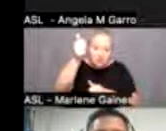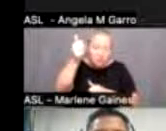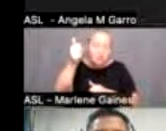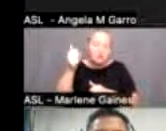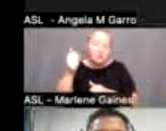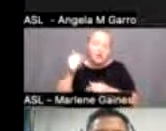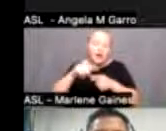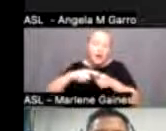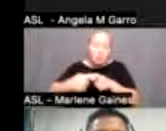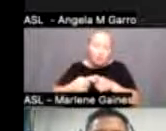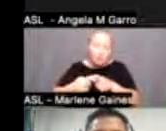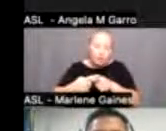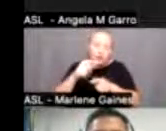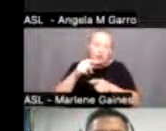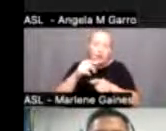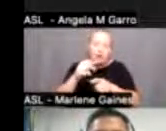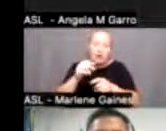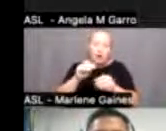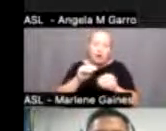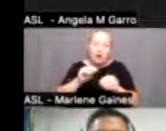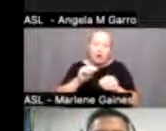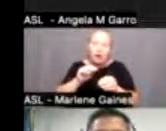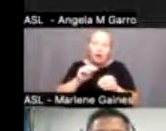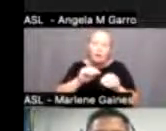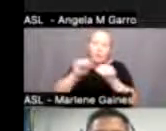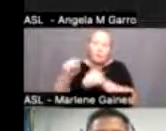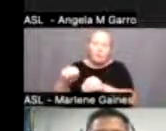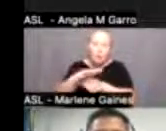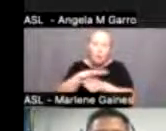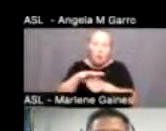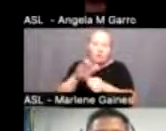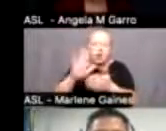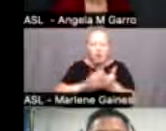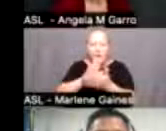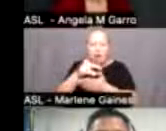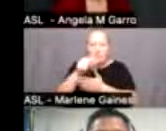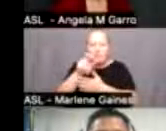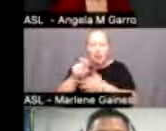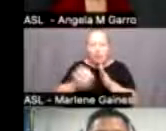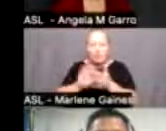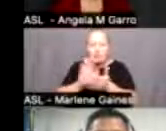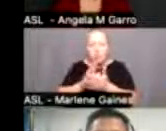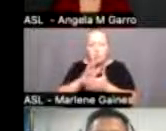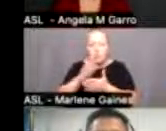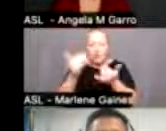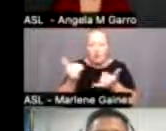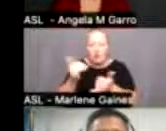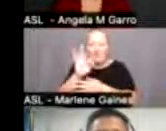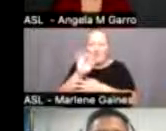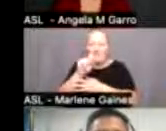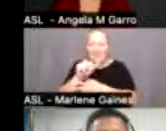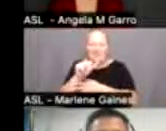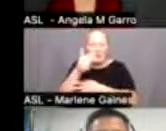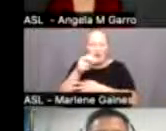to implement a relocation of College Park Elementary School to the current Fiesta Gardens International School site,